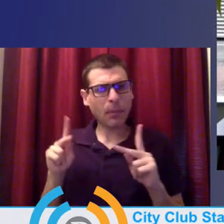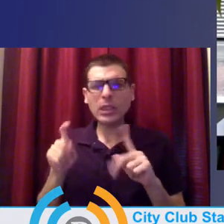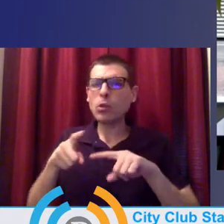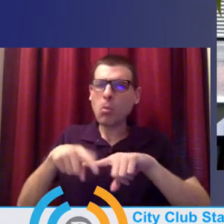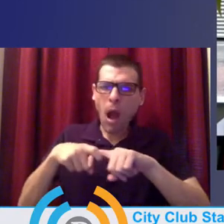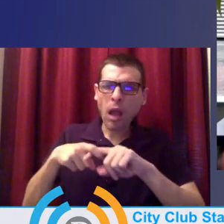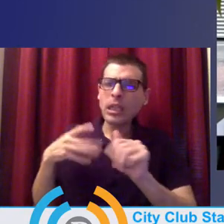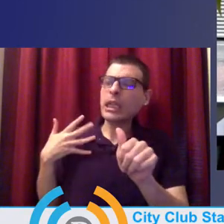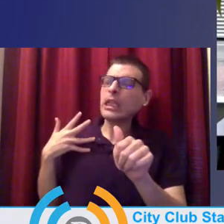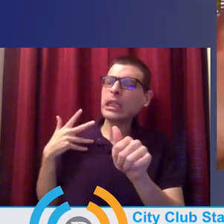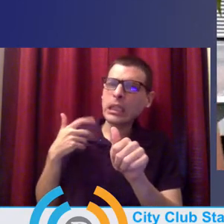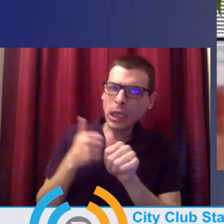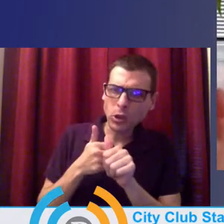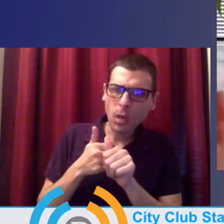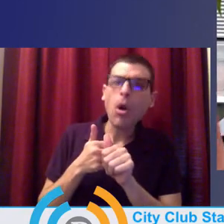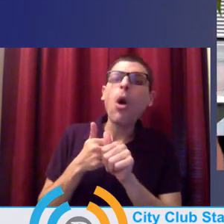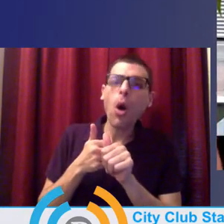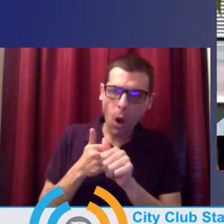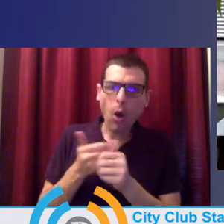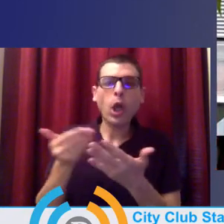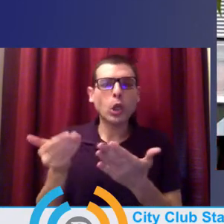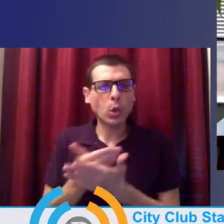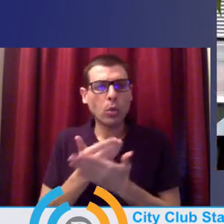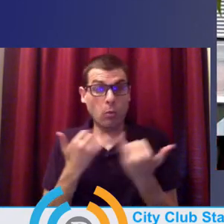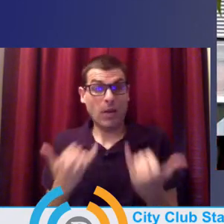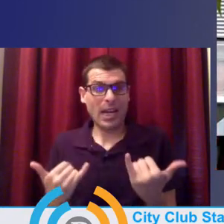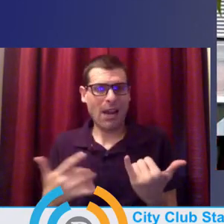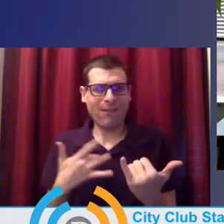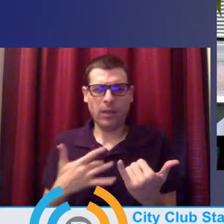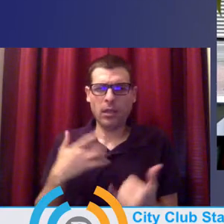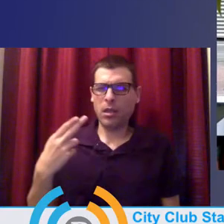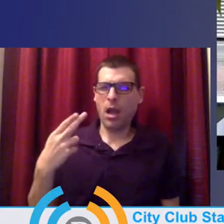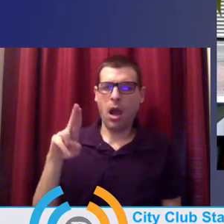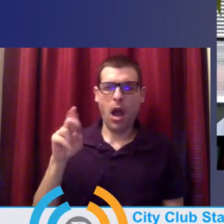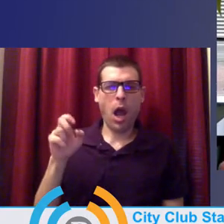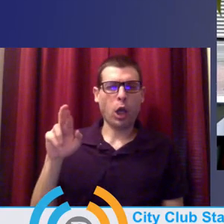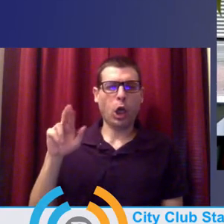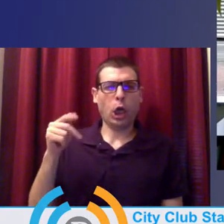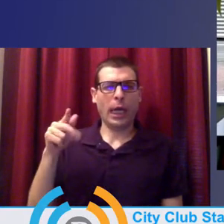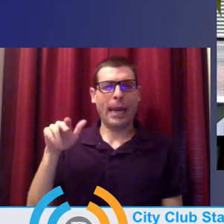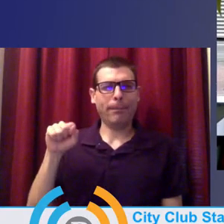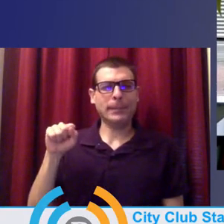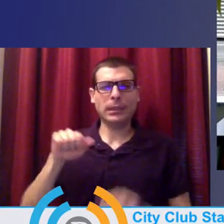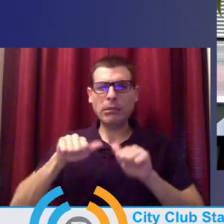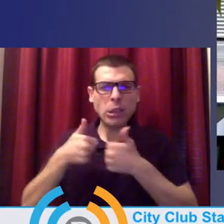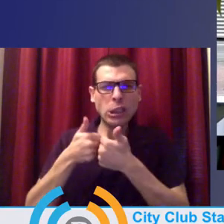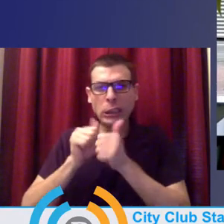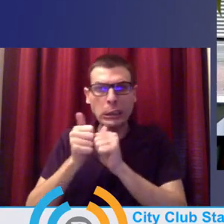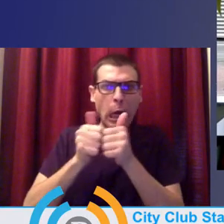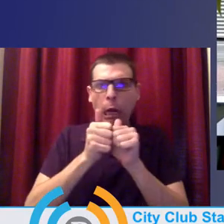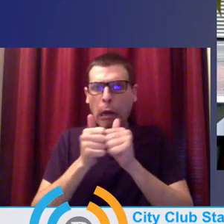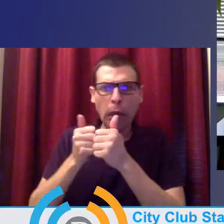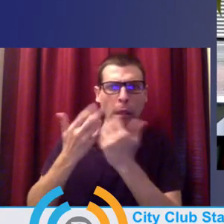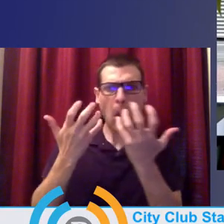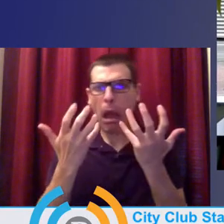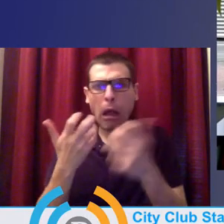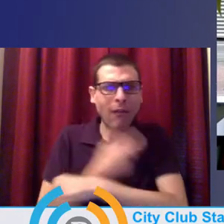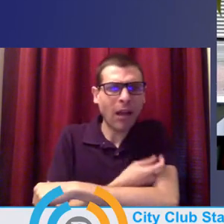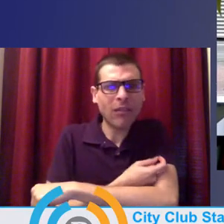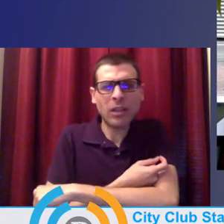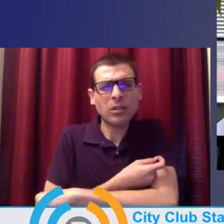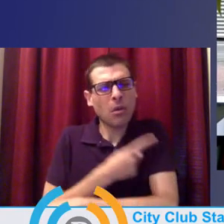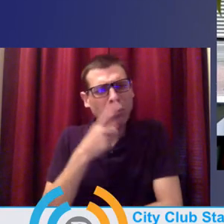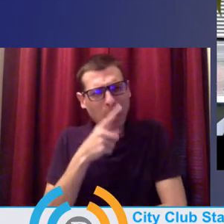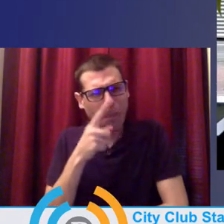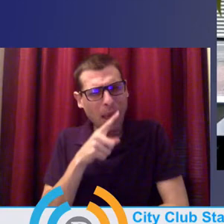So can you talk to us a bit, like, what specifically is the county's role in setting that vaccine strategy?